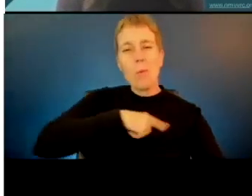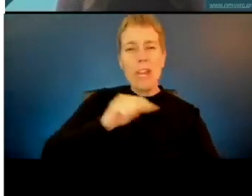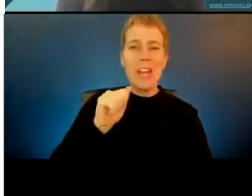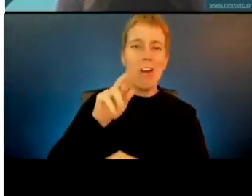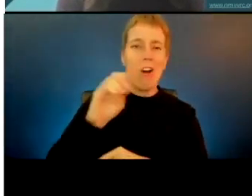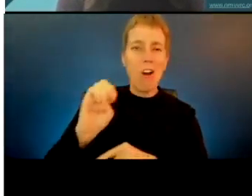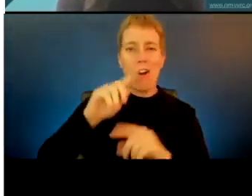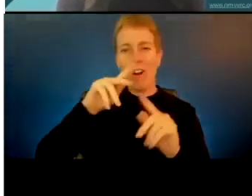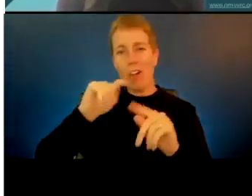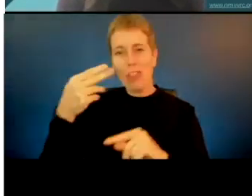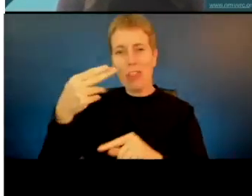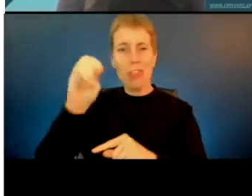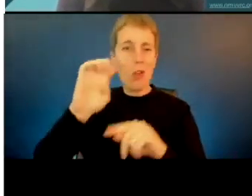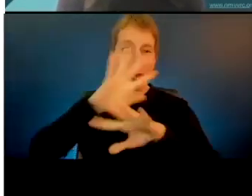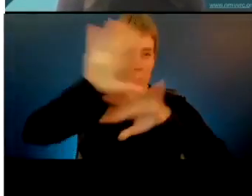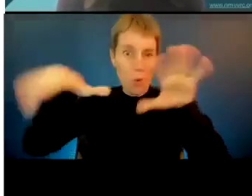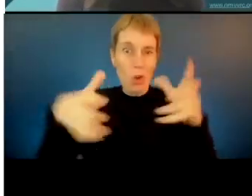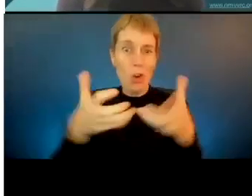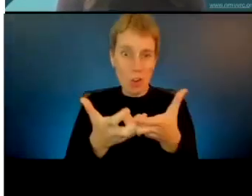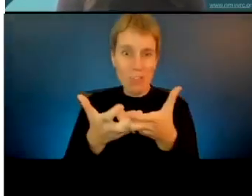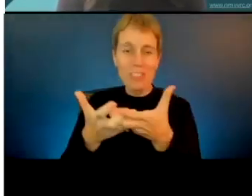Thank you.